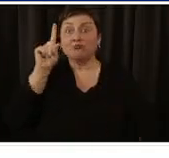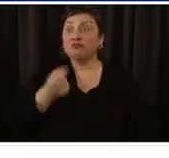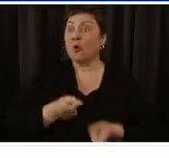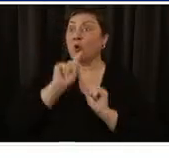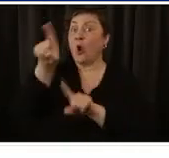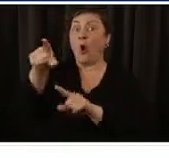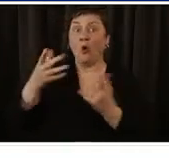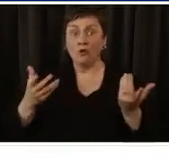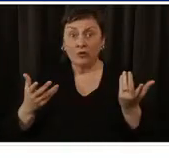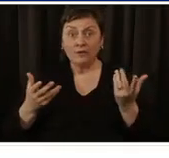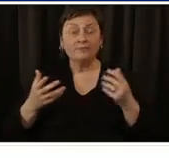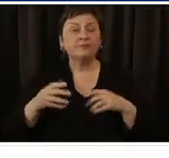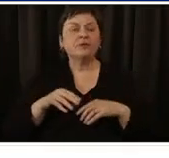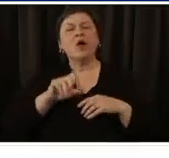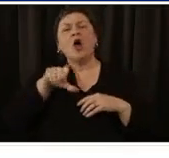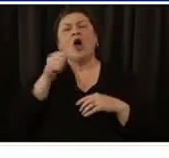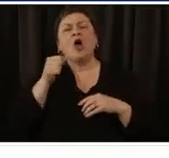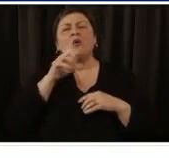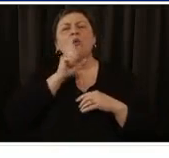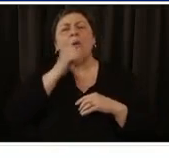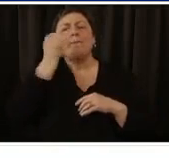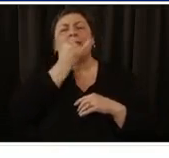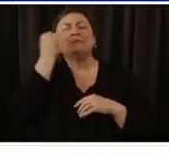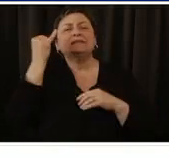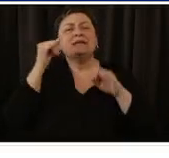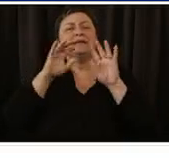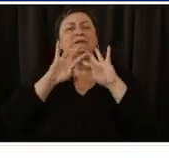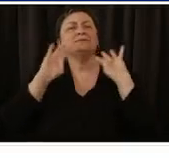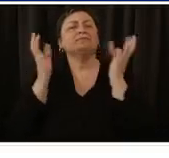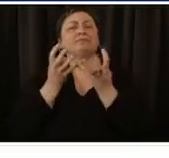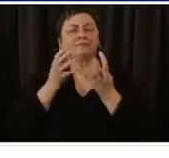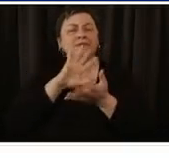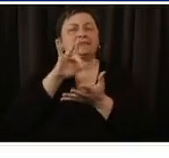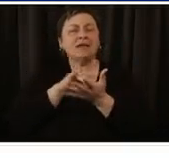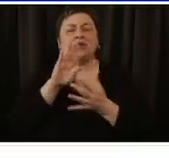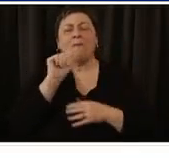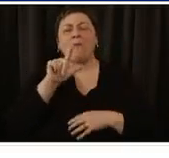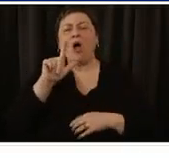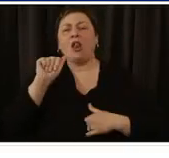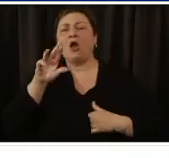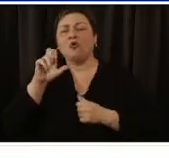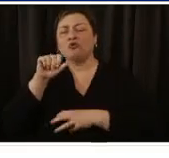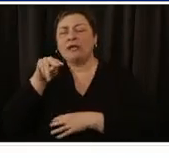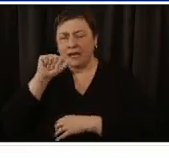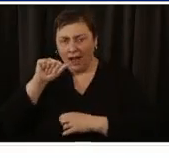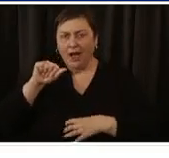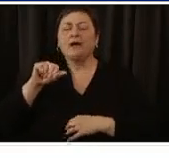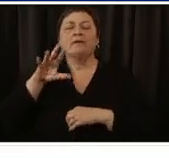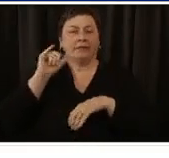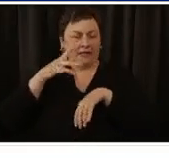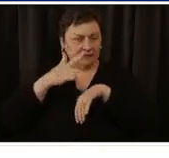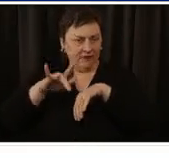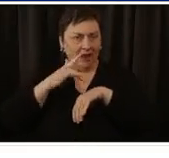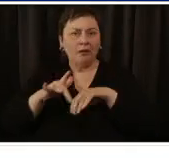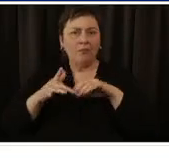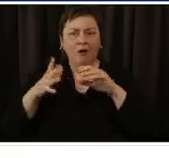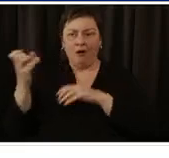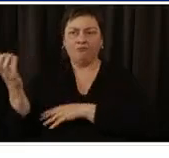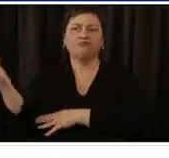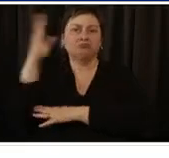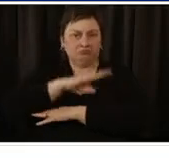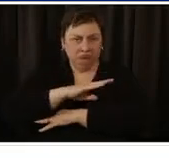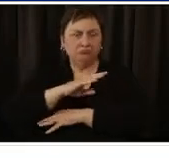appointment. Ball Arena, Monday through Friday, 9 a.m. to 7 p.m. That's also available for drive-in,